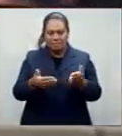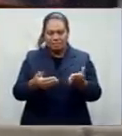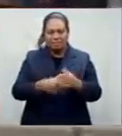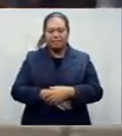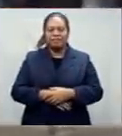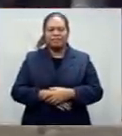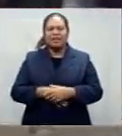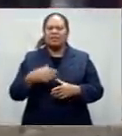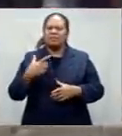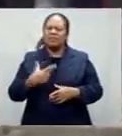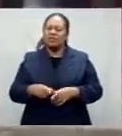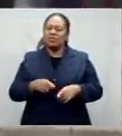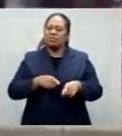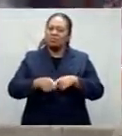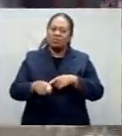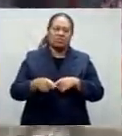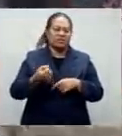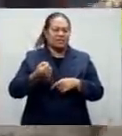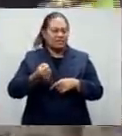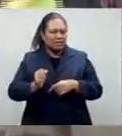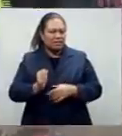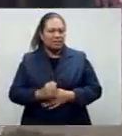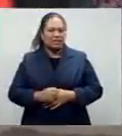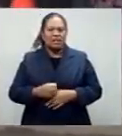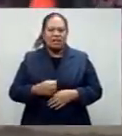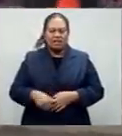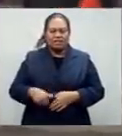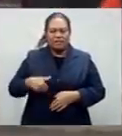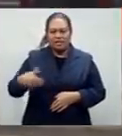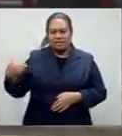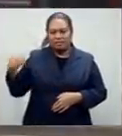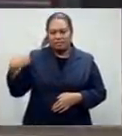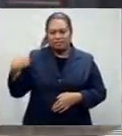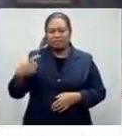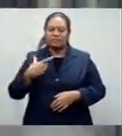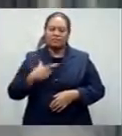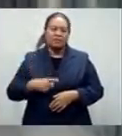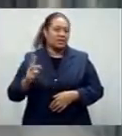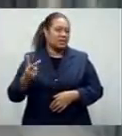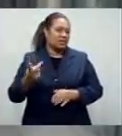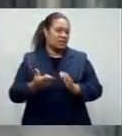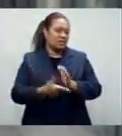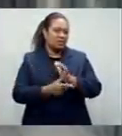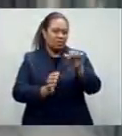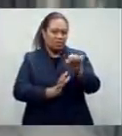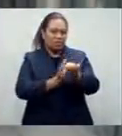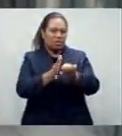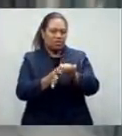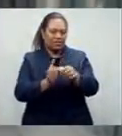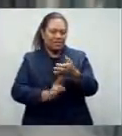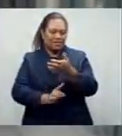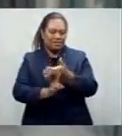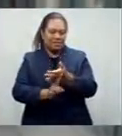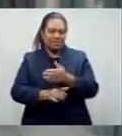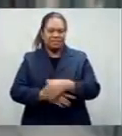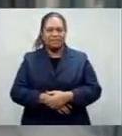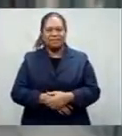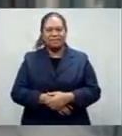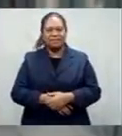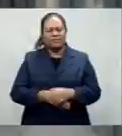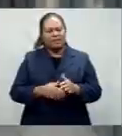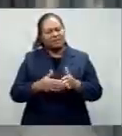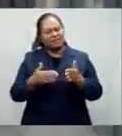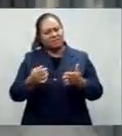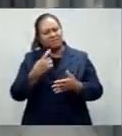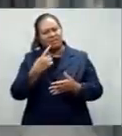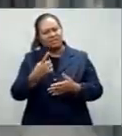is because many are still reeling from the effects of closure due to the second wave of the COVID-19 pandemic. He adds that